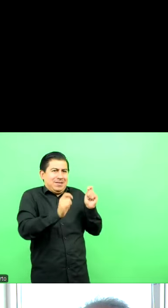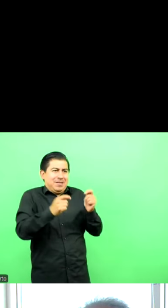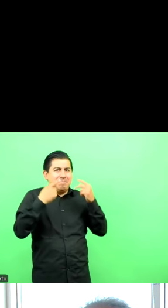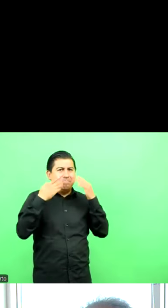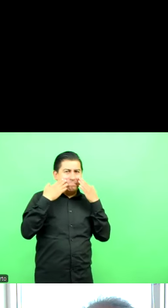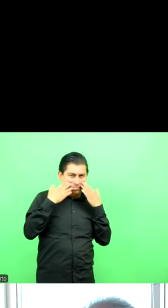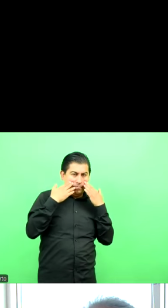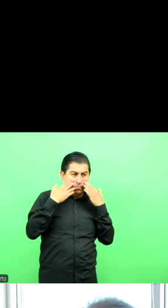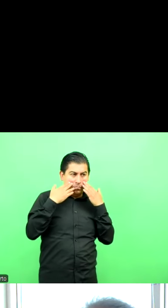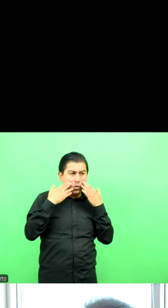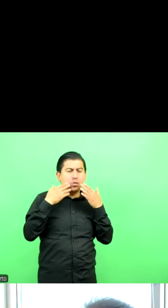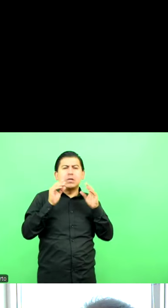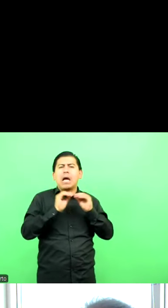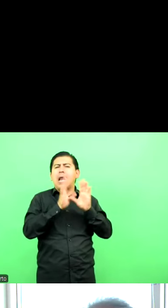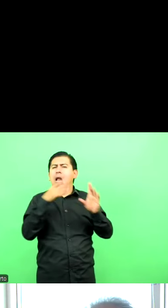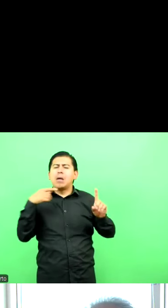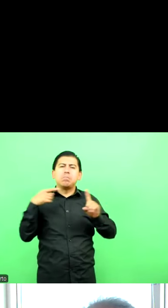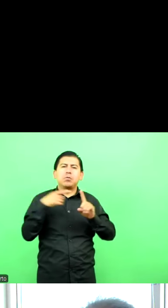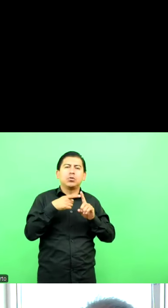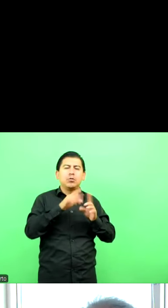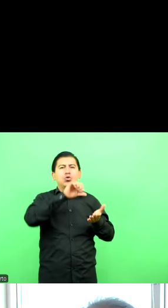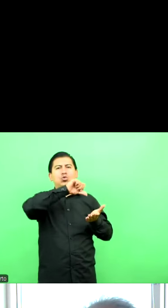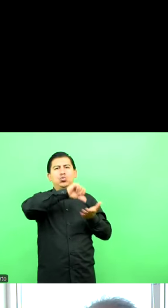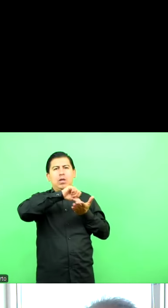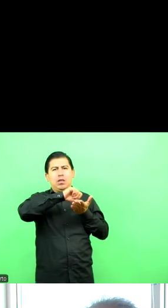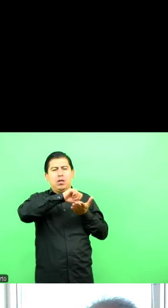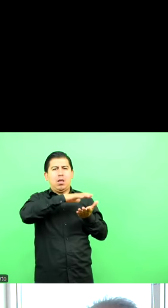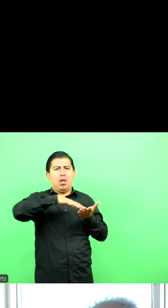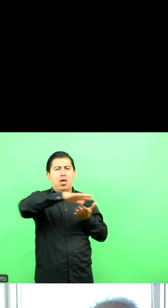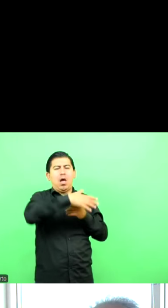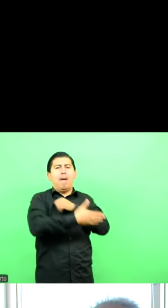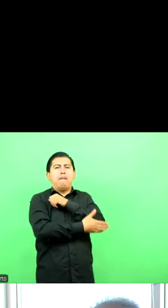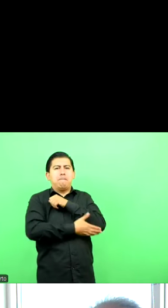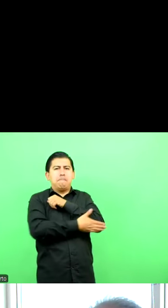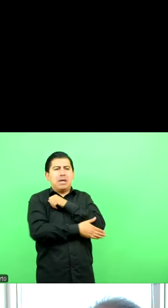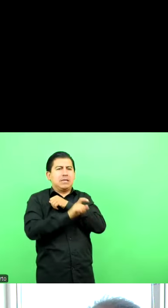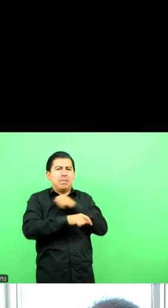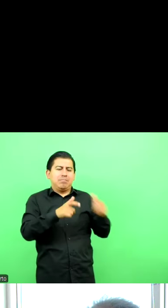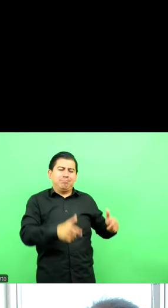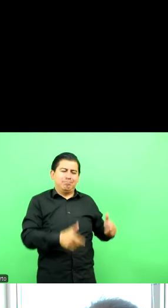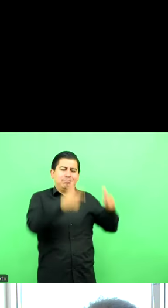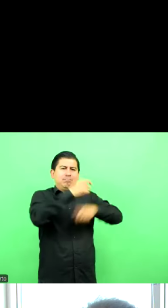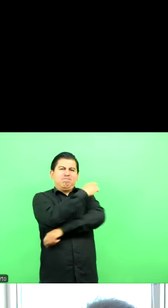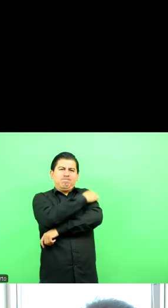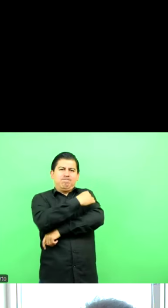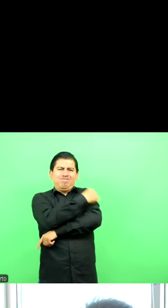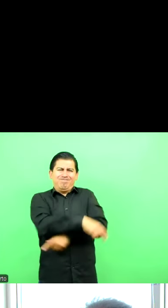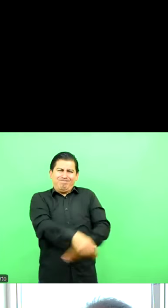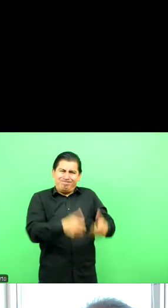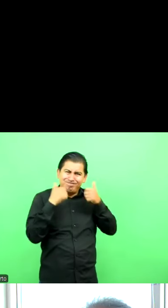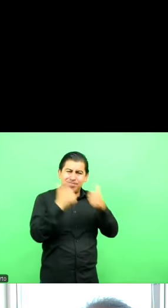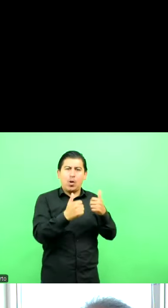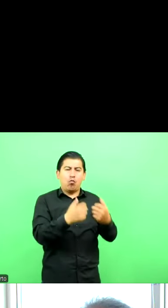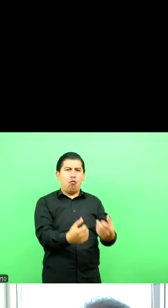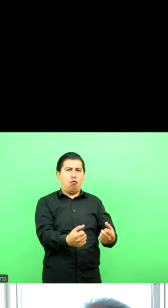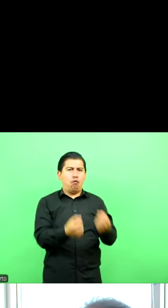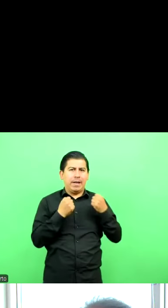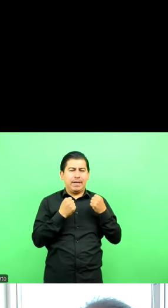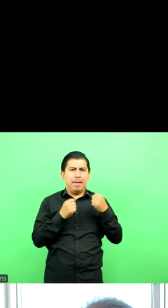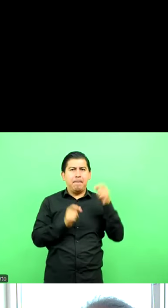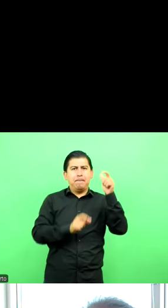at heart of this effort as part of the broader health system and community. Leaving no